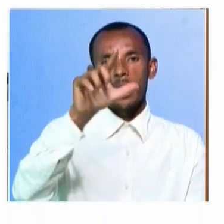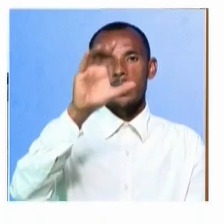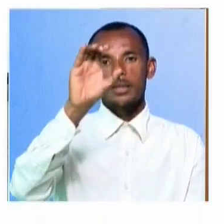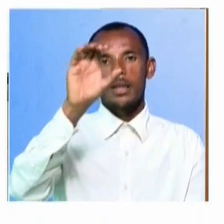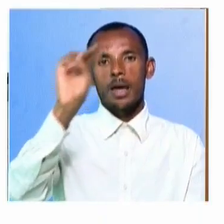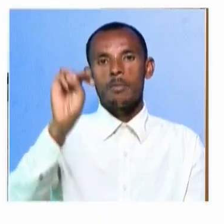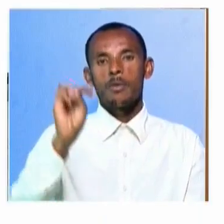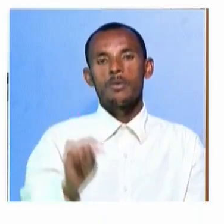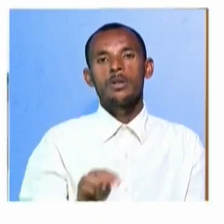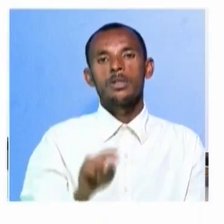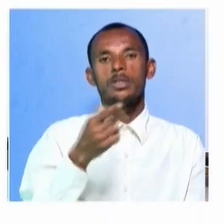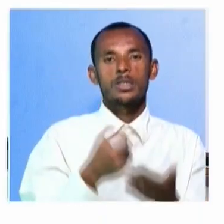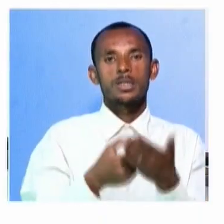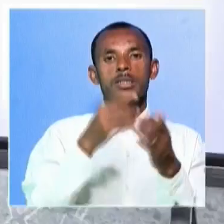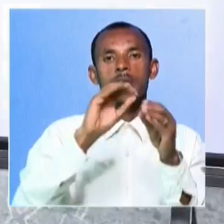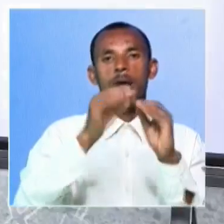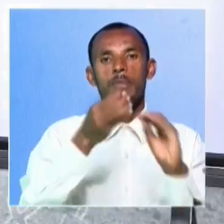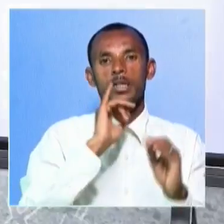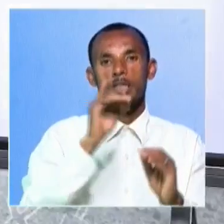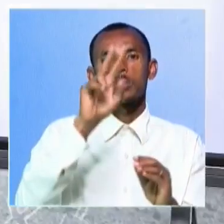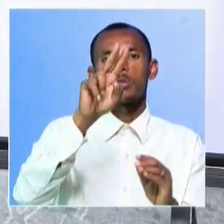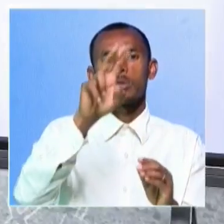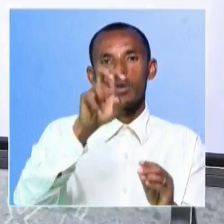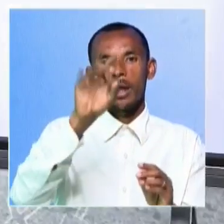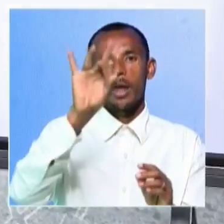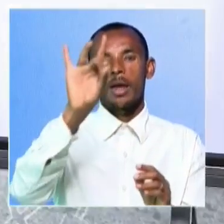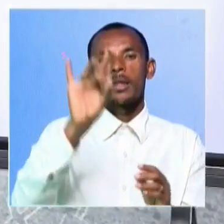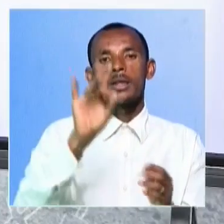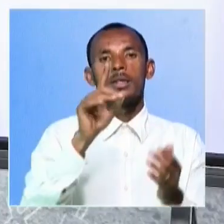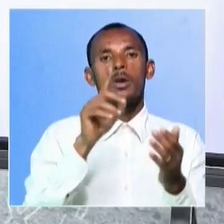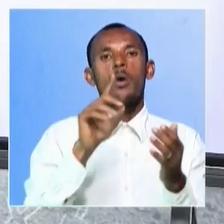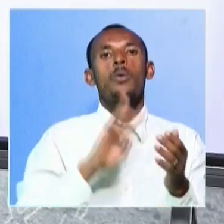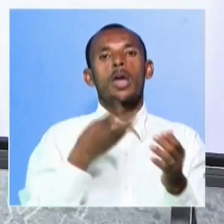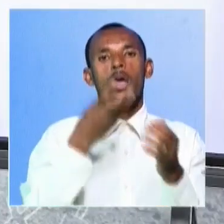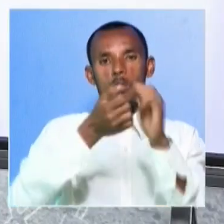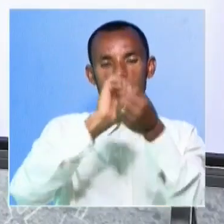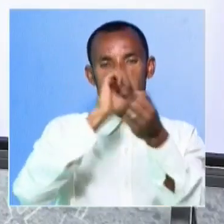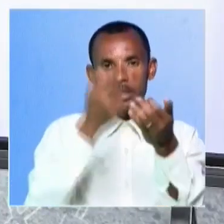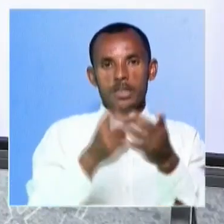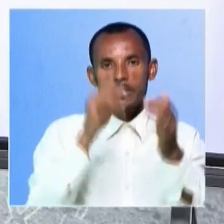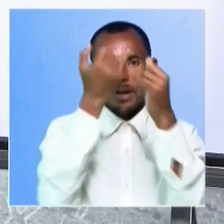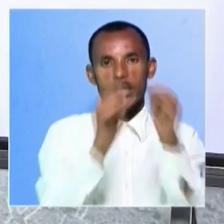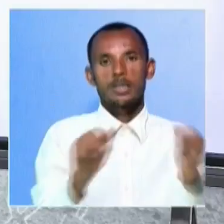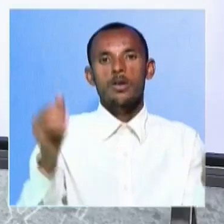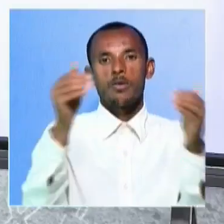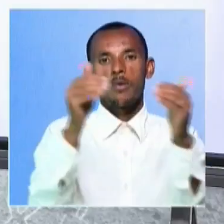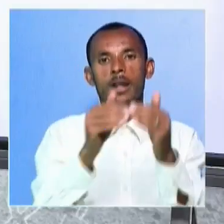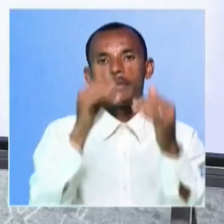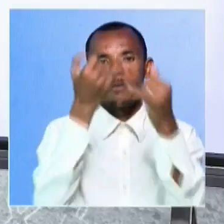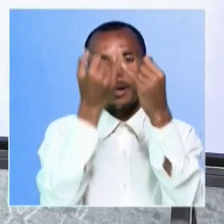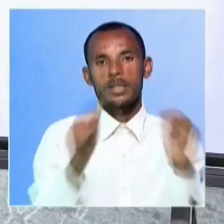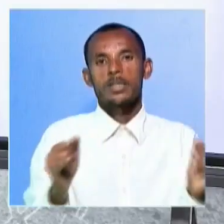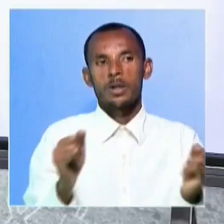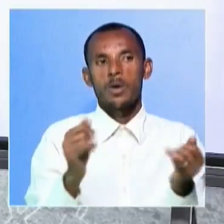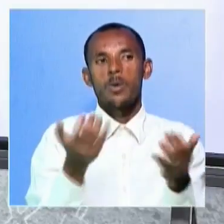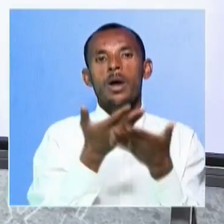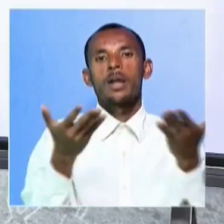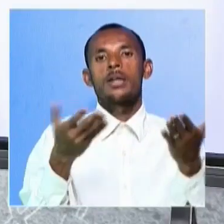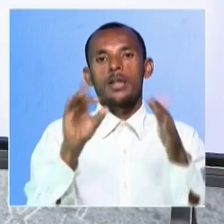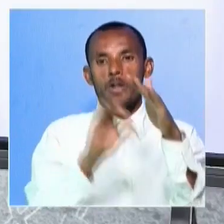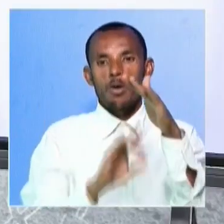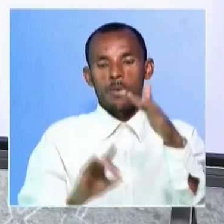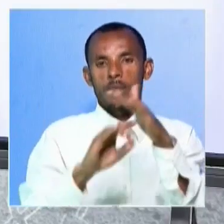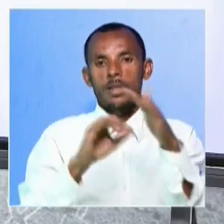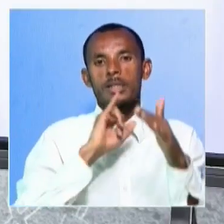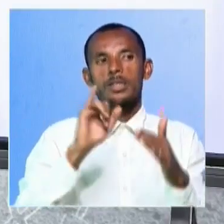28. So we need to convert these two fractions into their equivalent fractions where their denominator